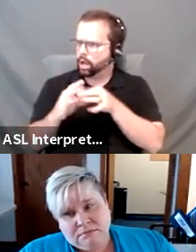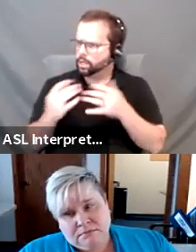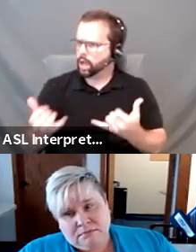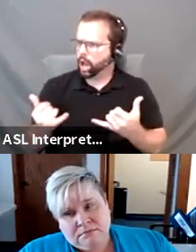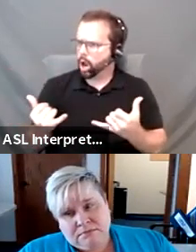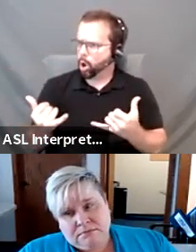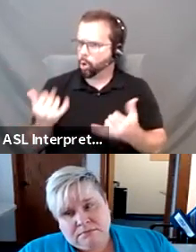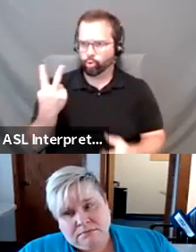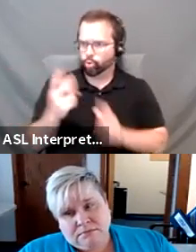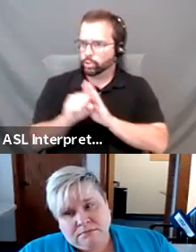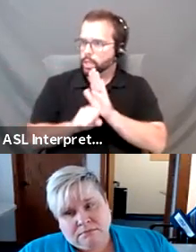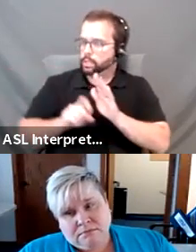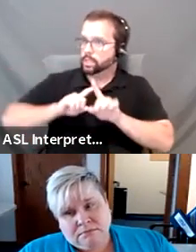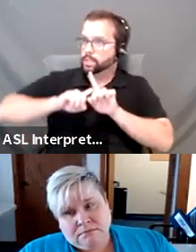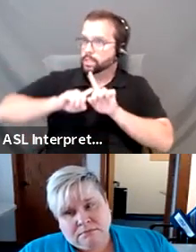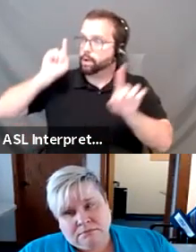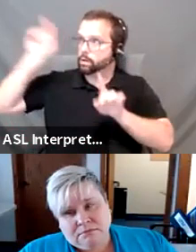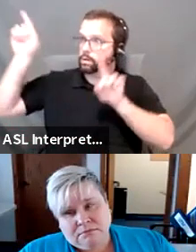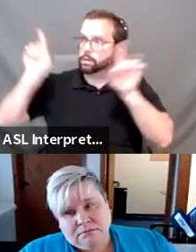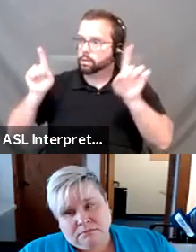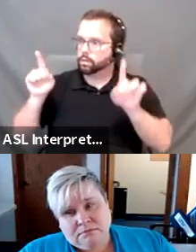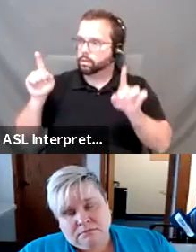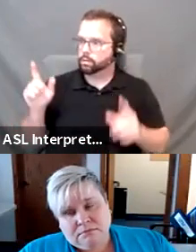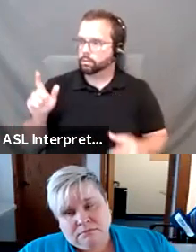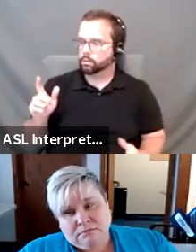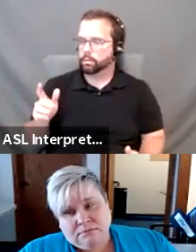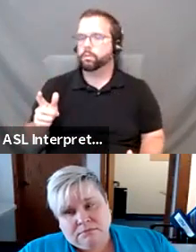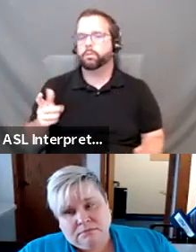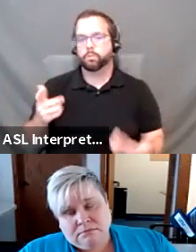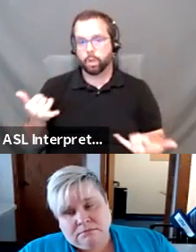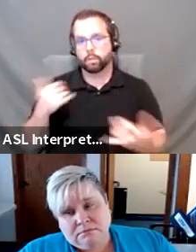some positives too. Those are really great.